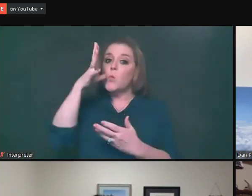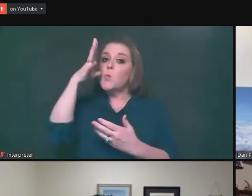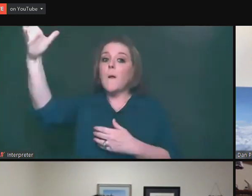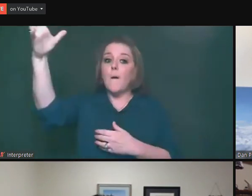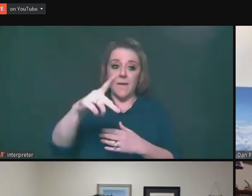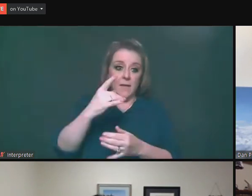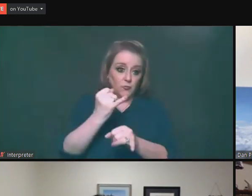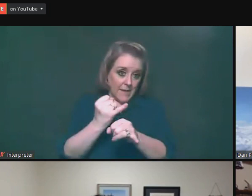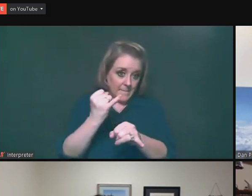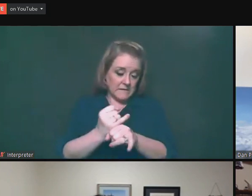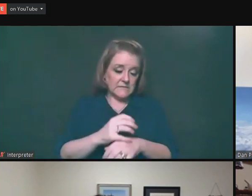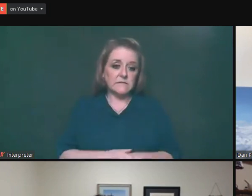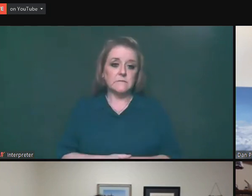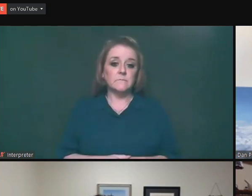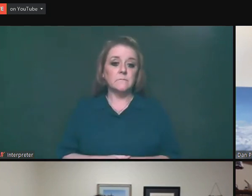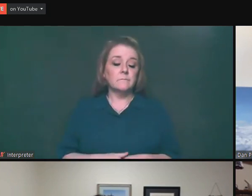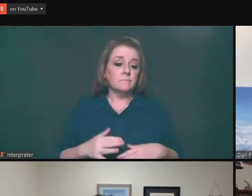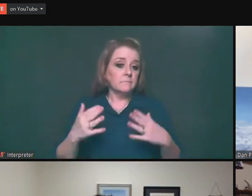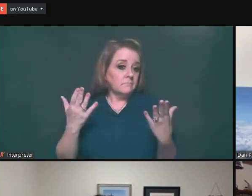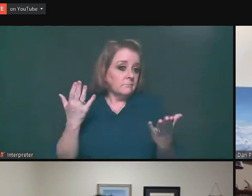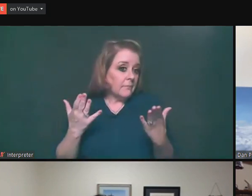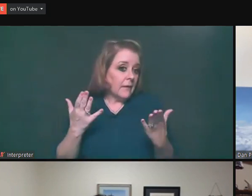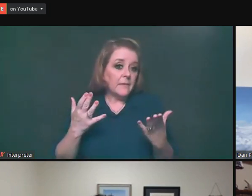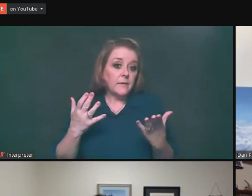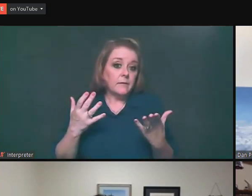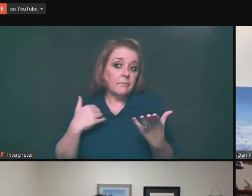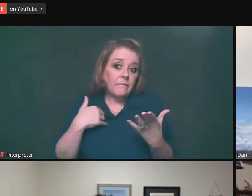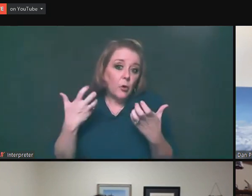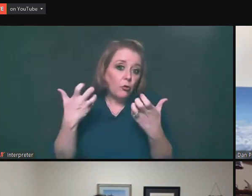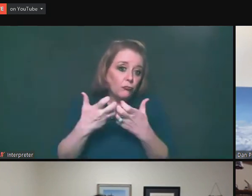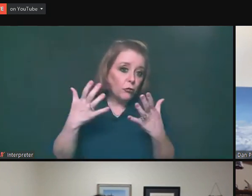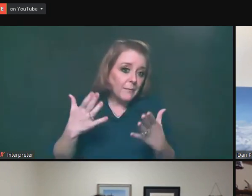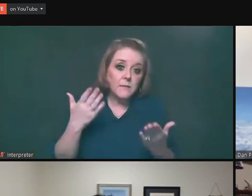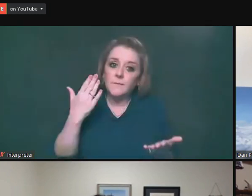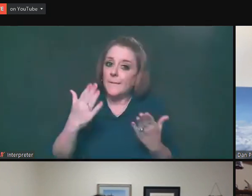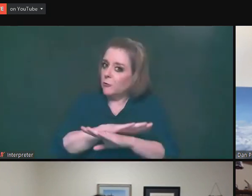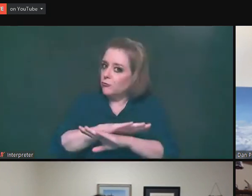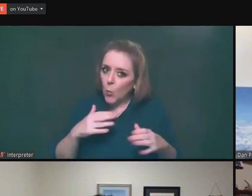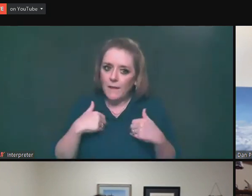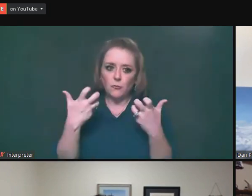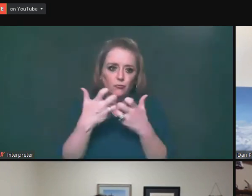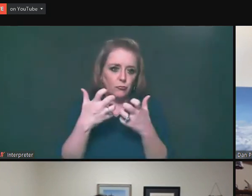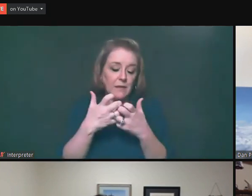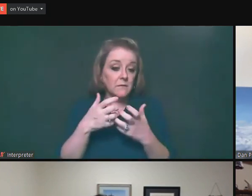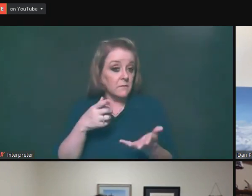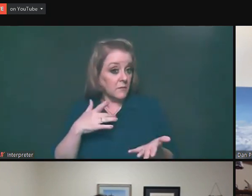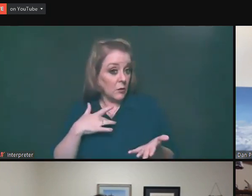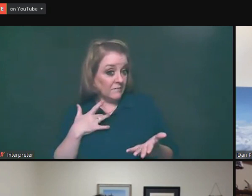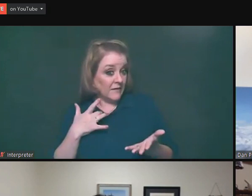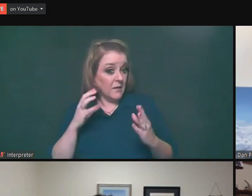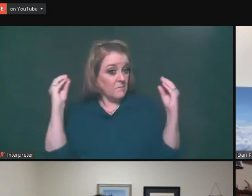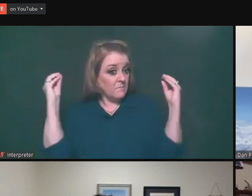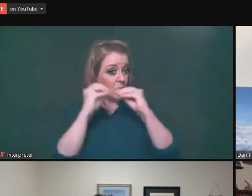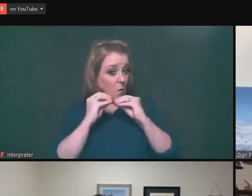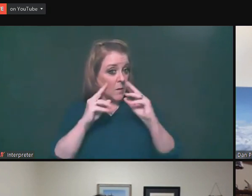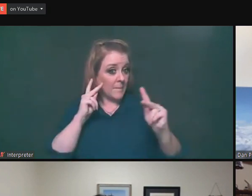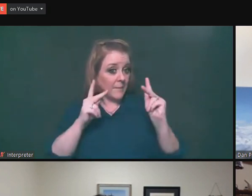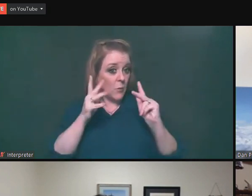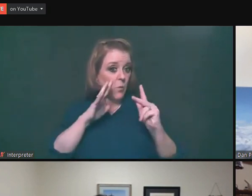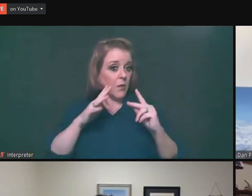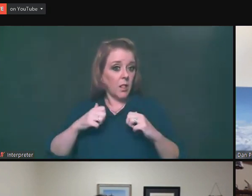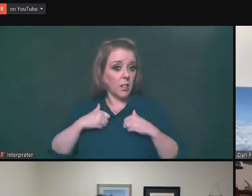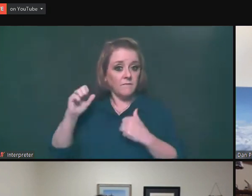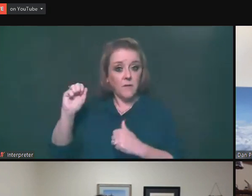not doing a situation where people have roommates, are we looking at an influx of people living off campus, and are